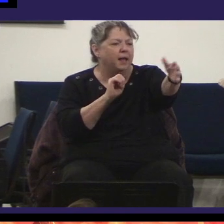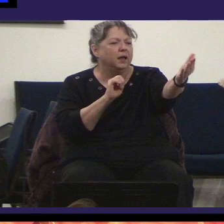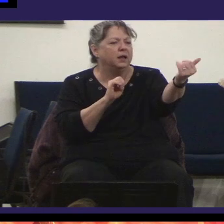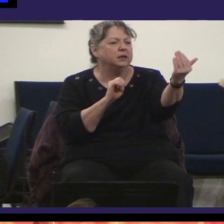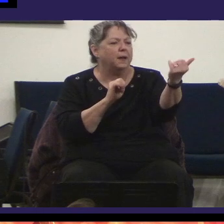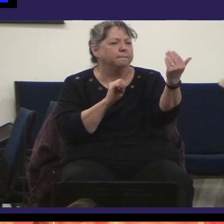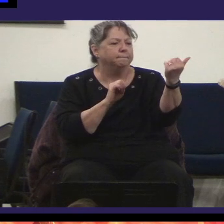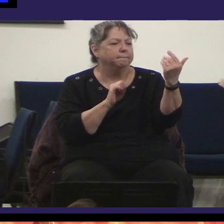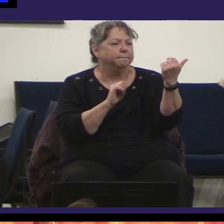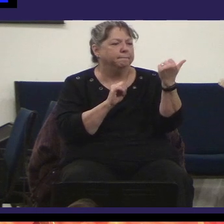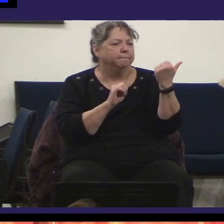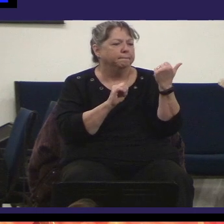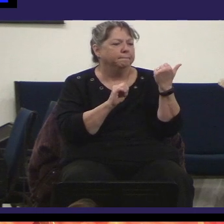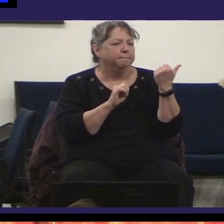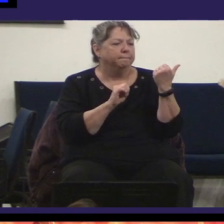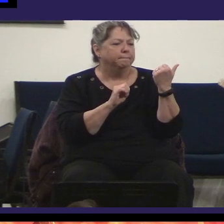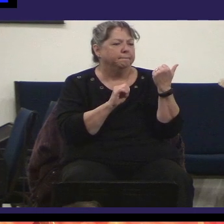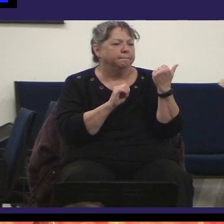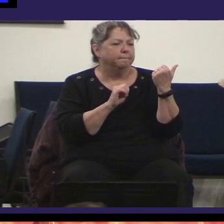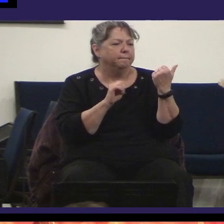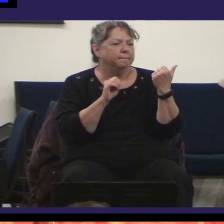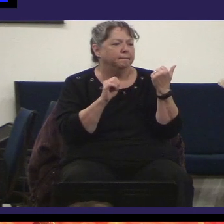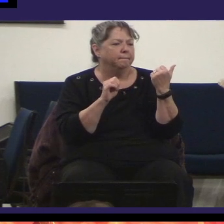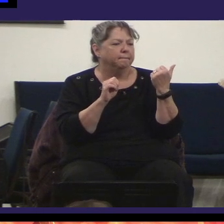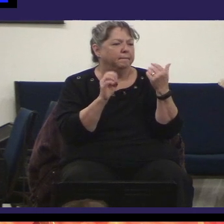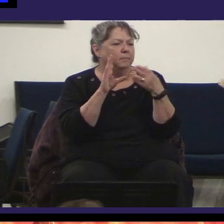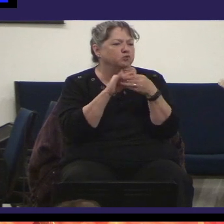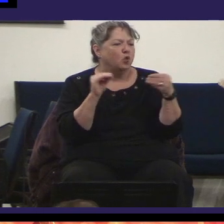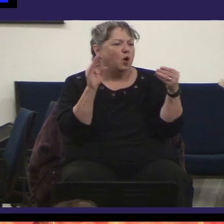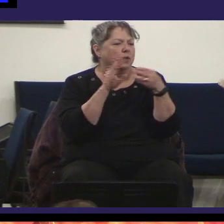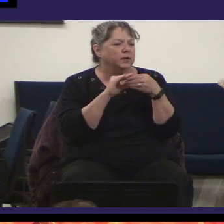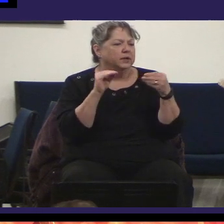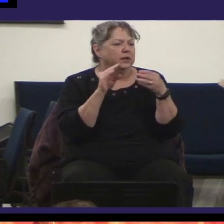us, and let's begin our service.